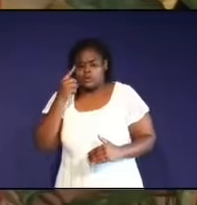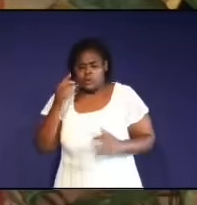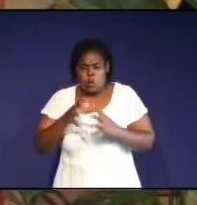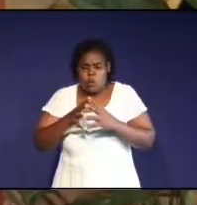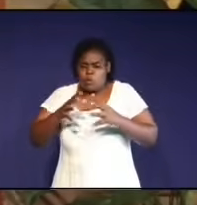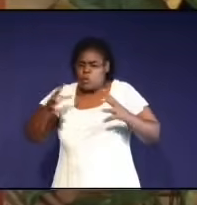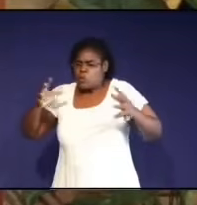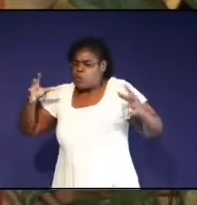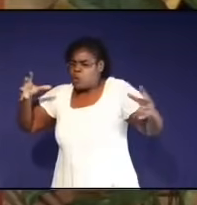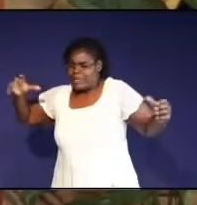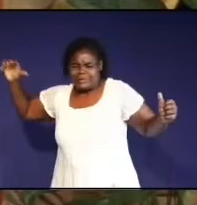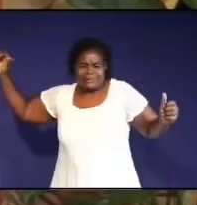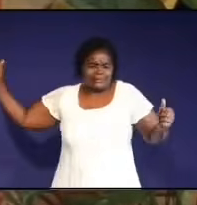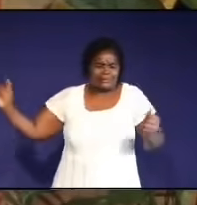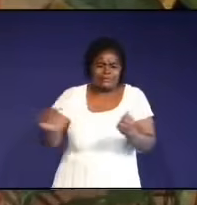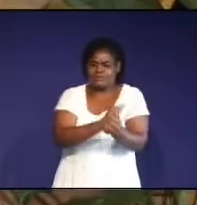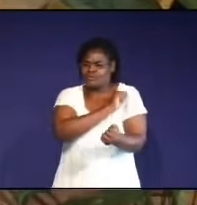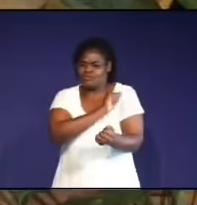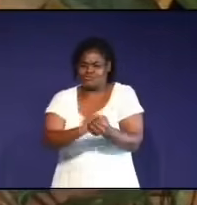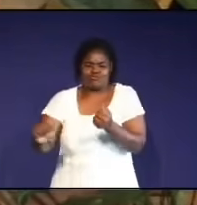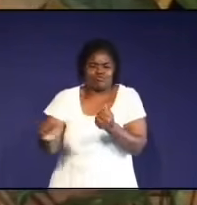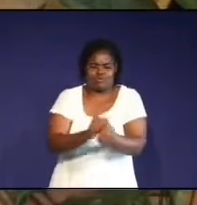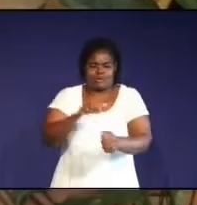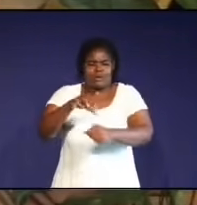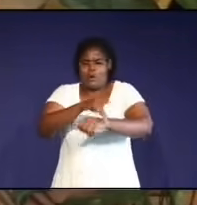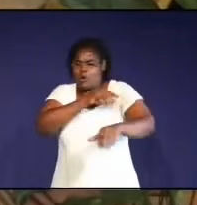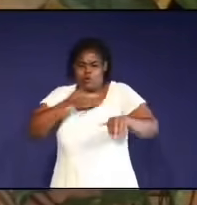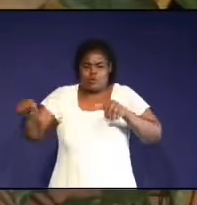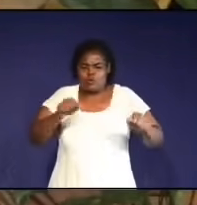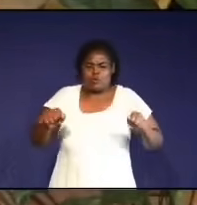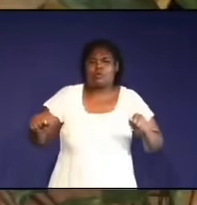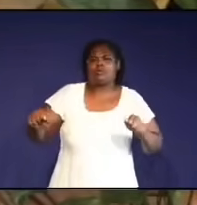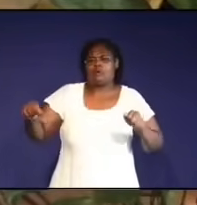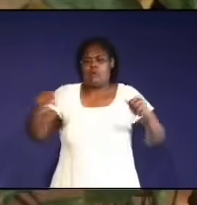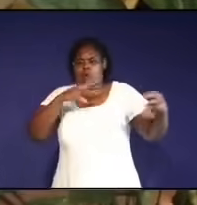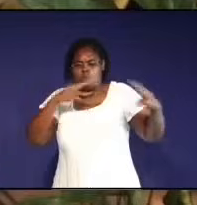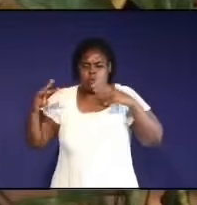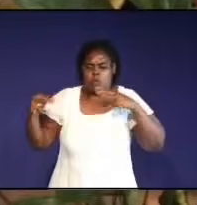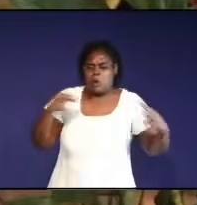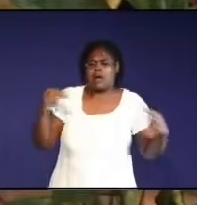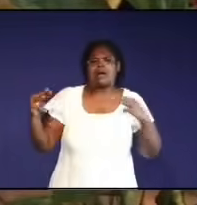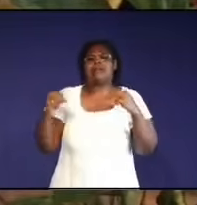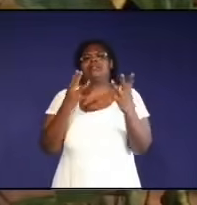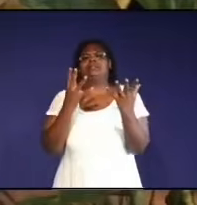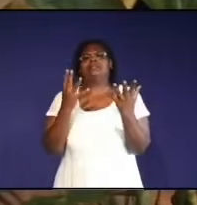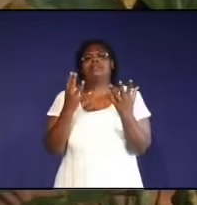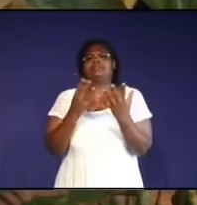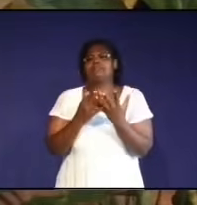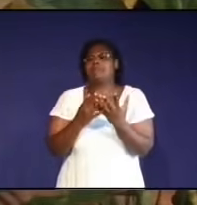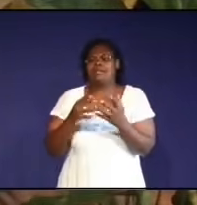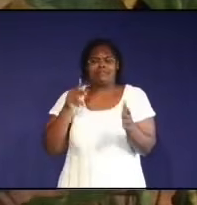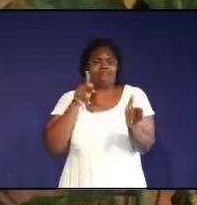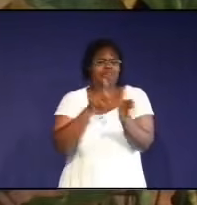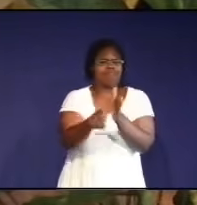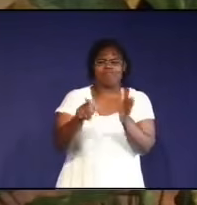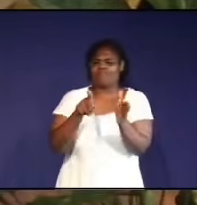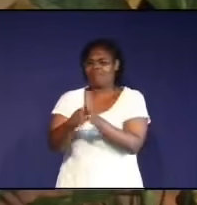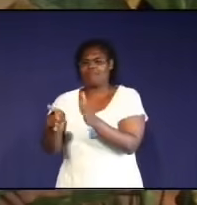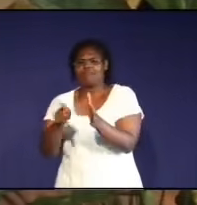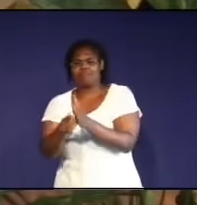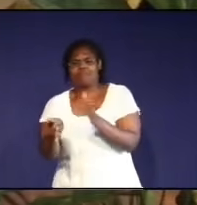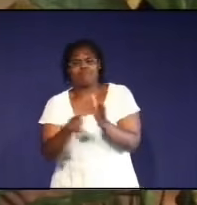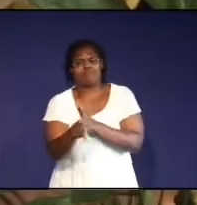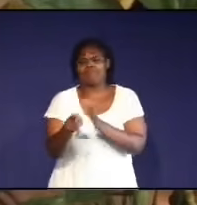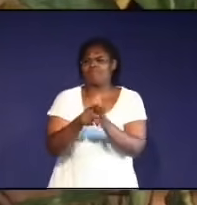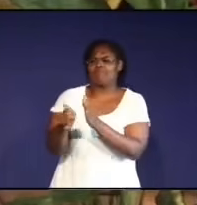destruction. He sees earthquakes, wars and strife, the kings and the great